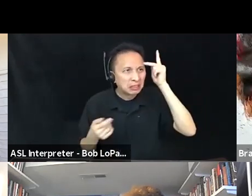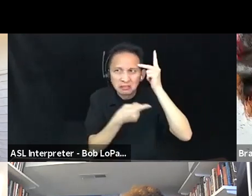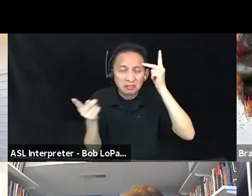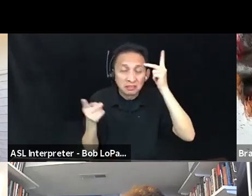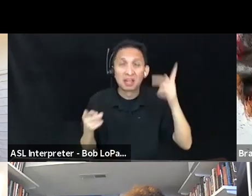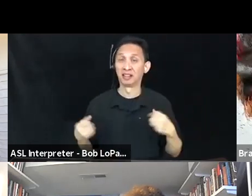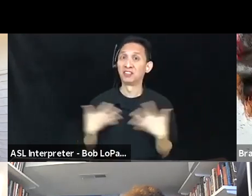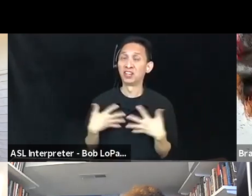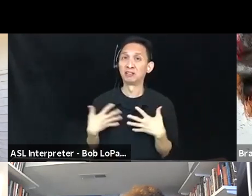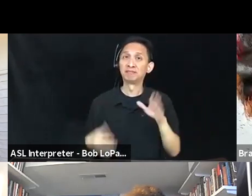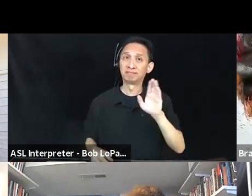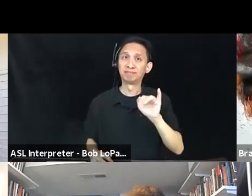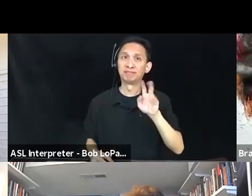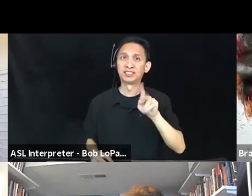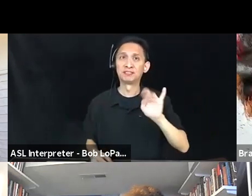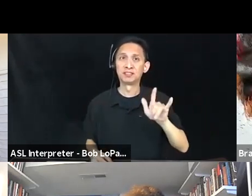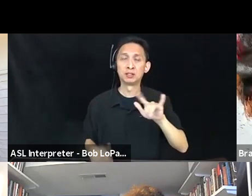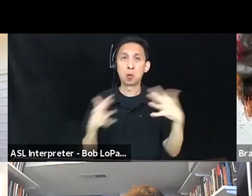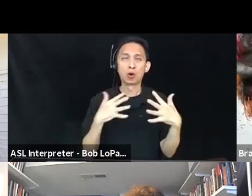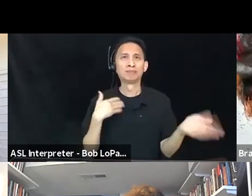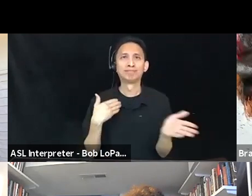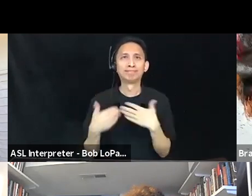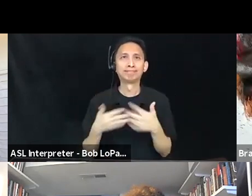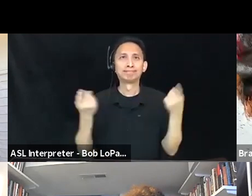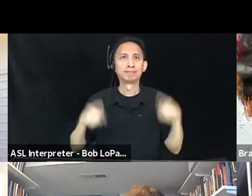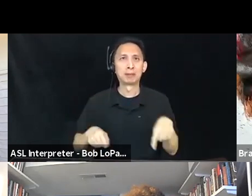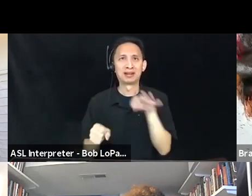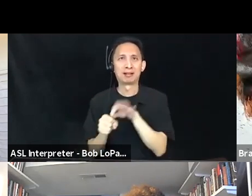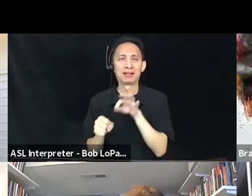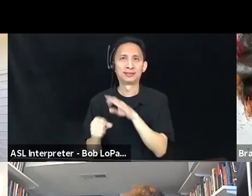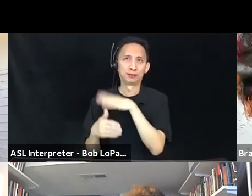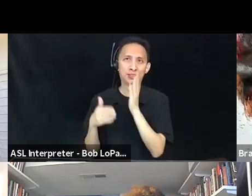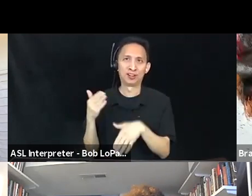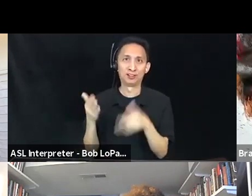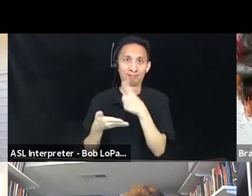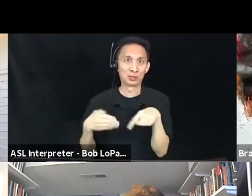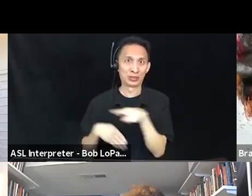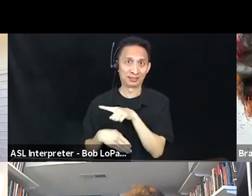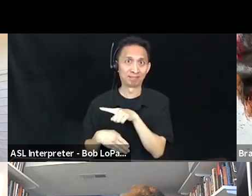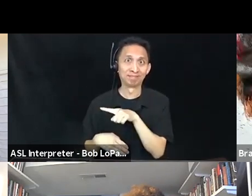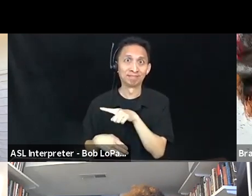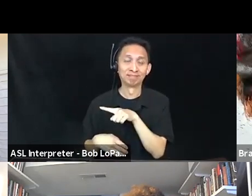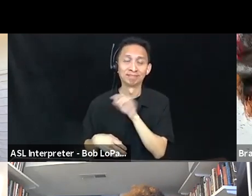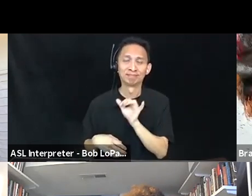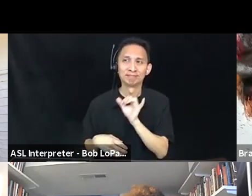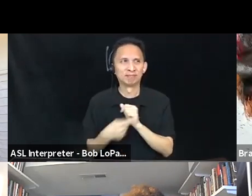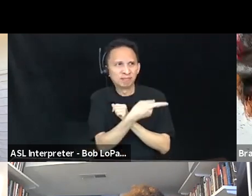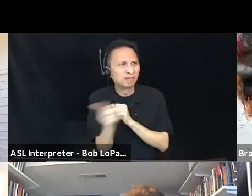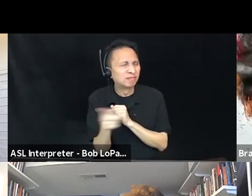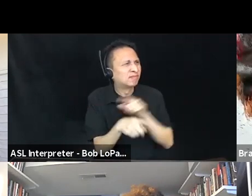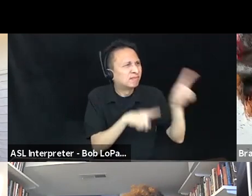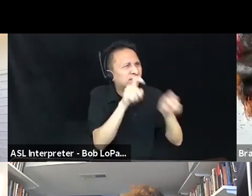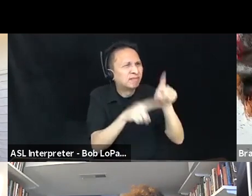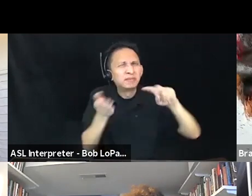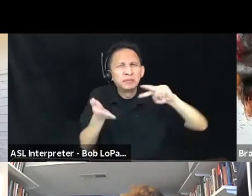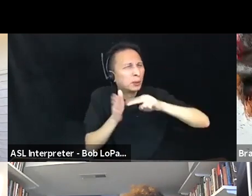civil war no matter the outcome of the coming election in a week. We could ask what they are imagining when they worry